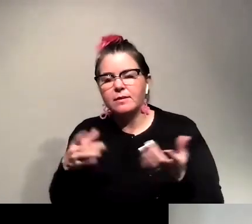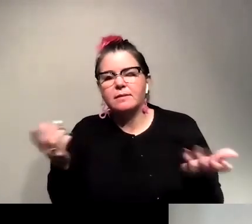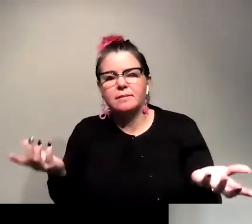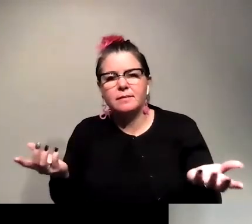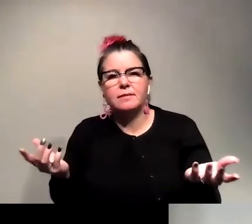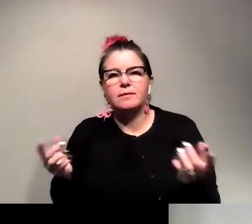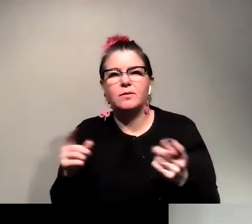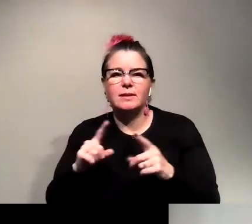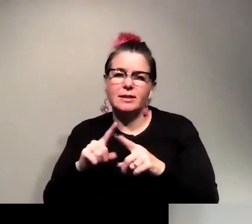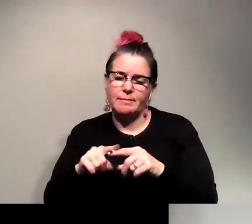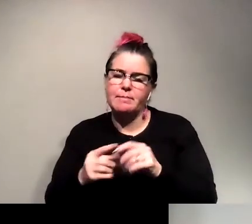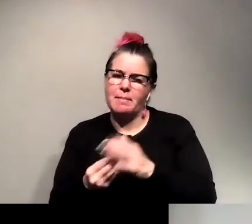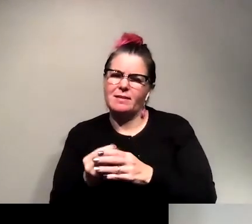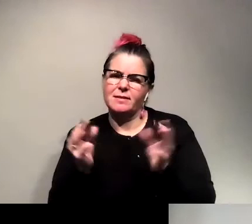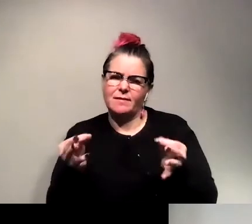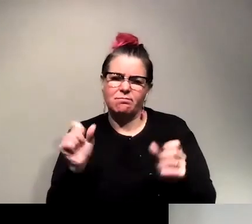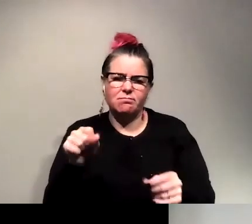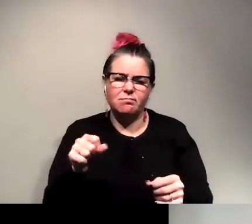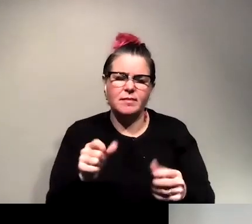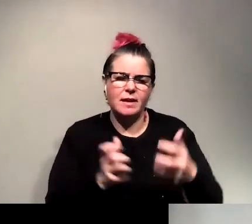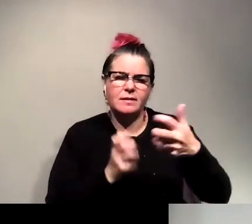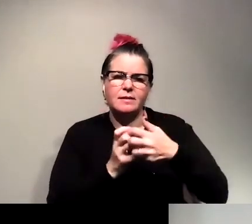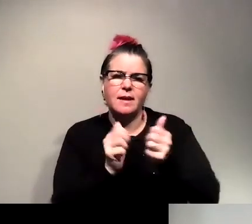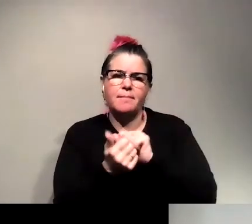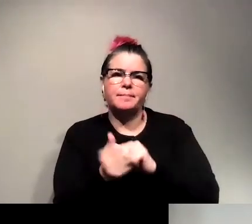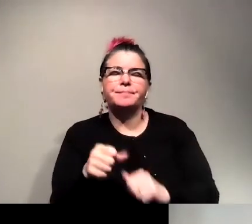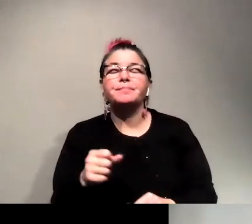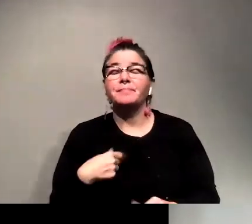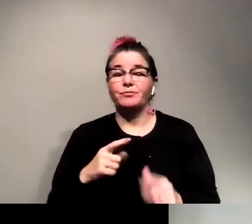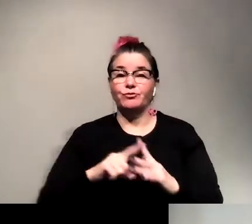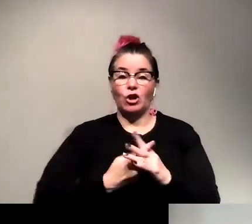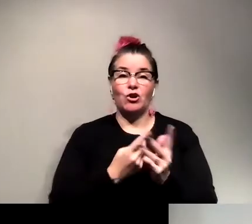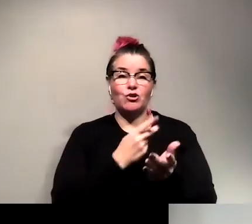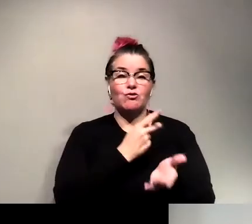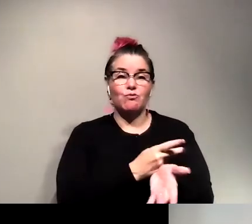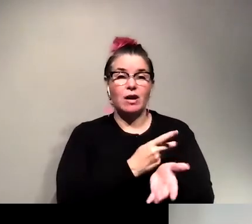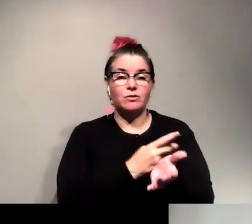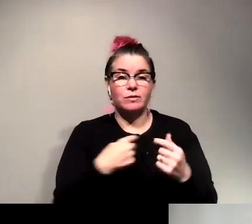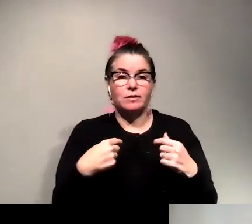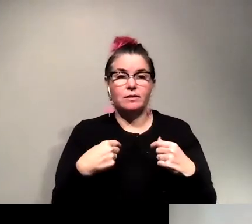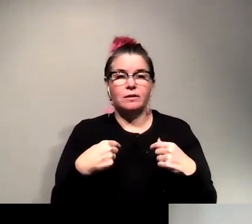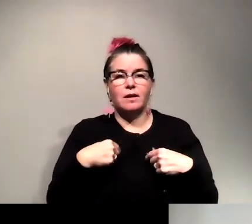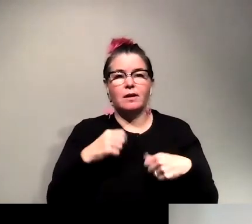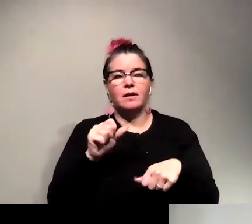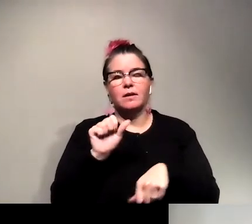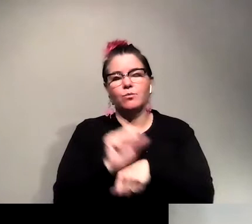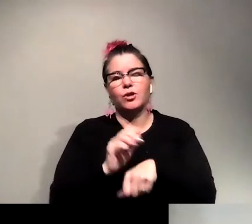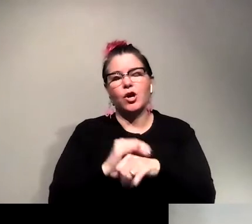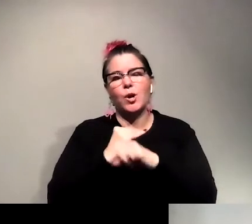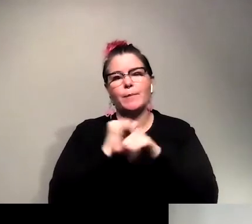but plants definitely do. Yeah. Yeah. When I was first starting grad school, I was like doing, so I worked on the immune system of squid